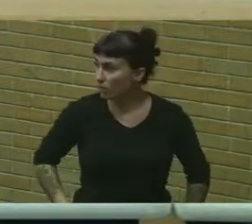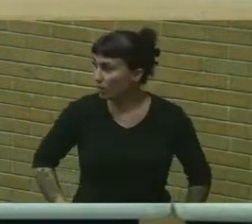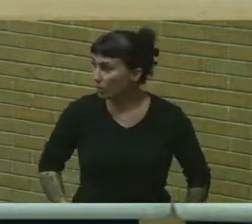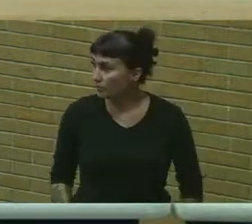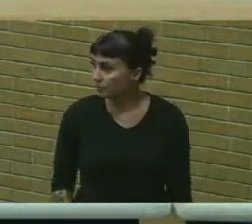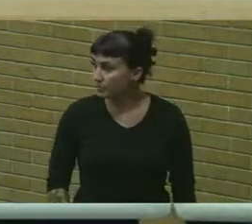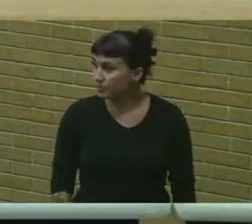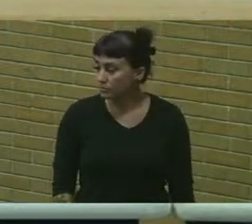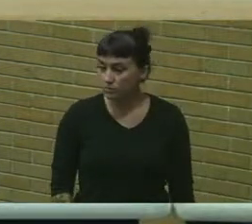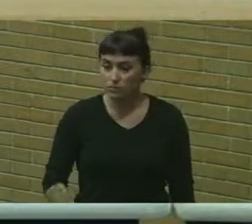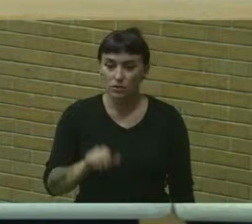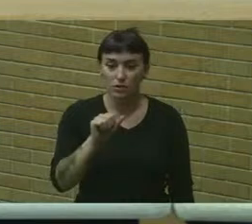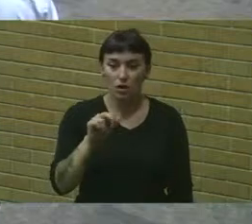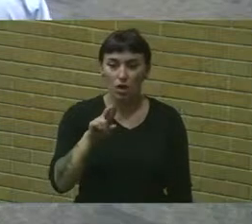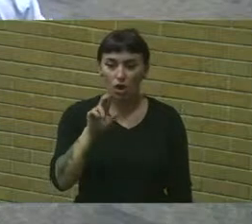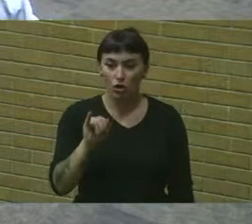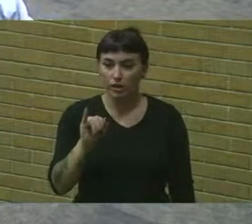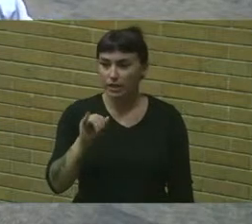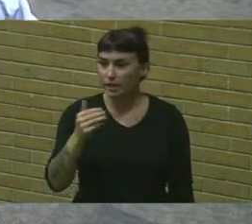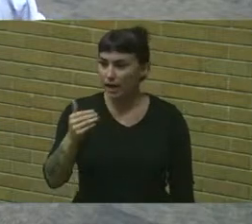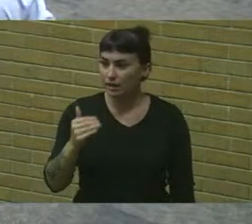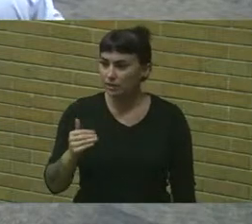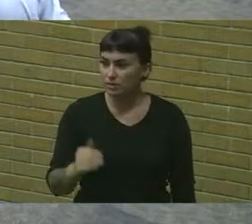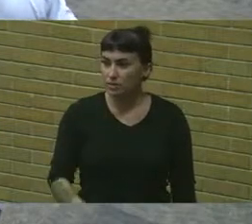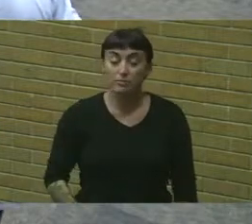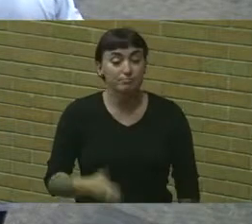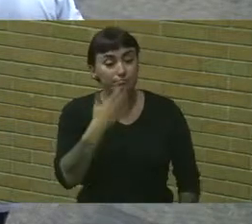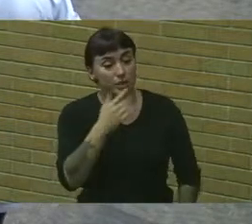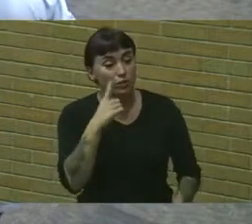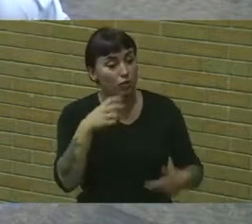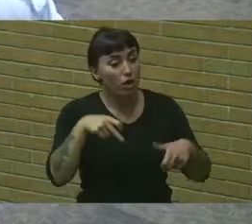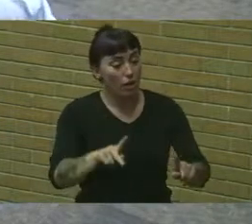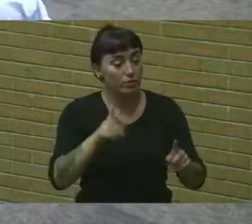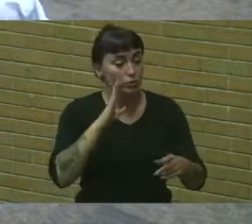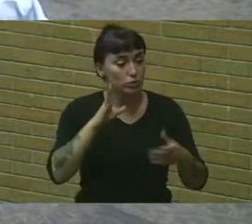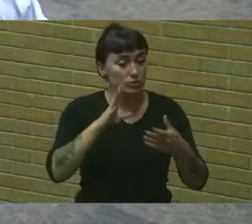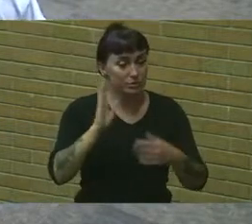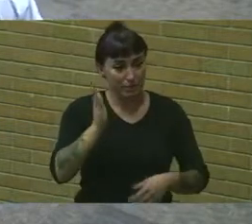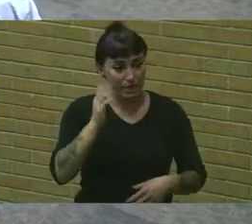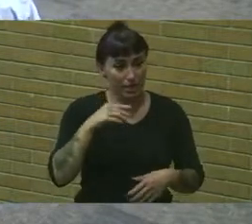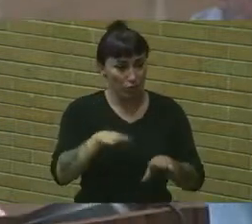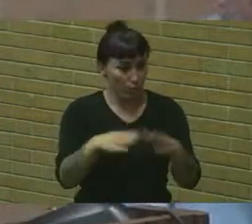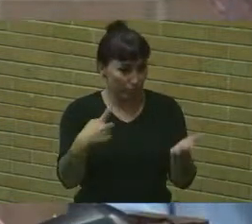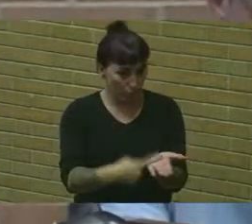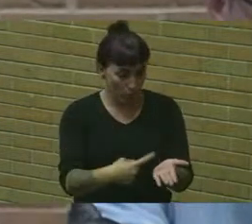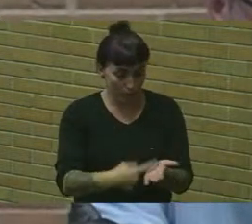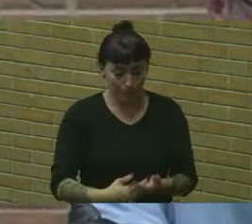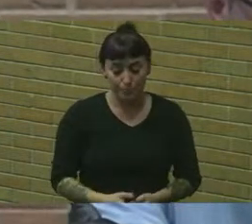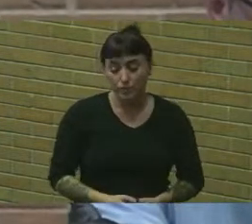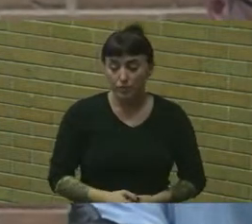Ari Shokot next. Good evening, and thank you for the opportunity to speak at the open forum.